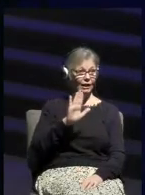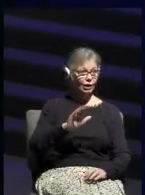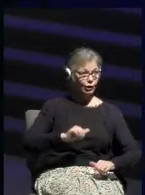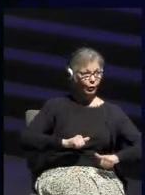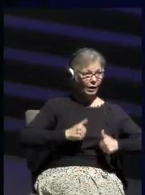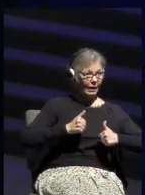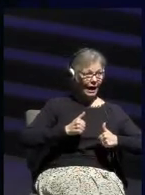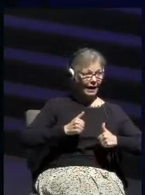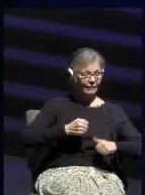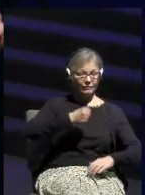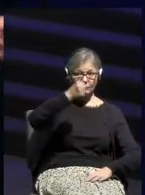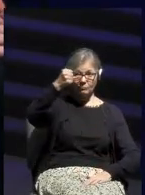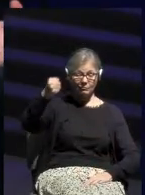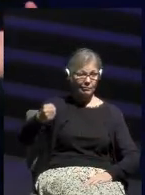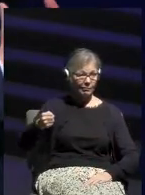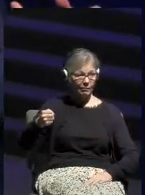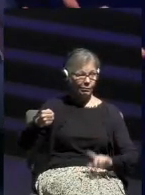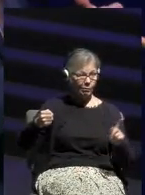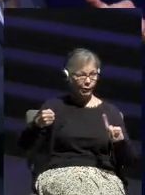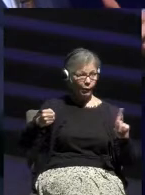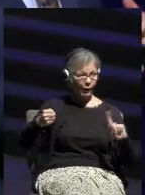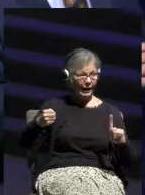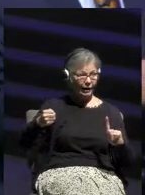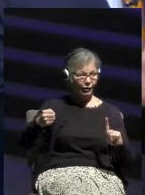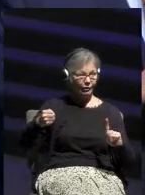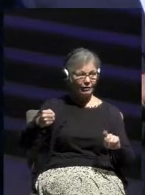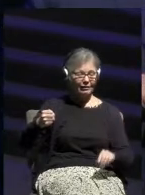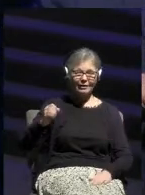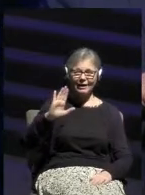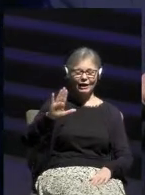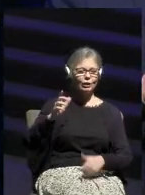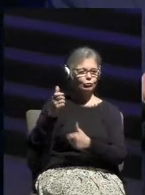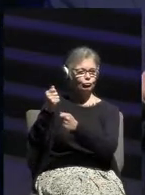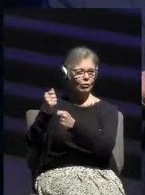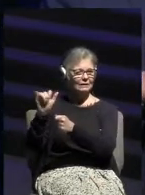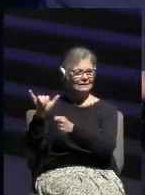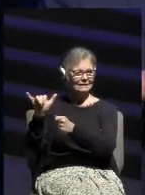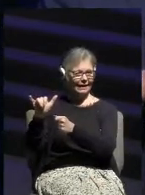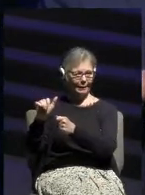lives tells you a lot about where you place your trust.